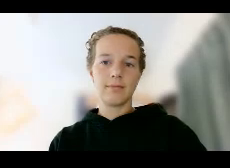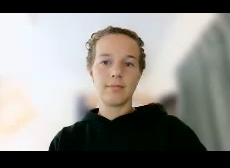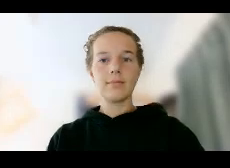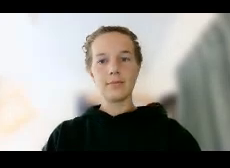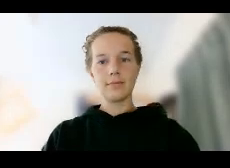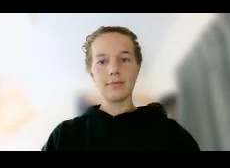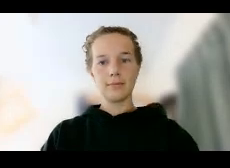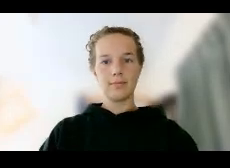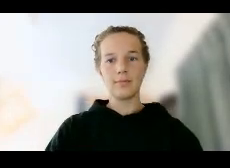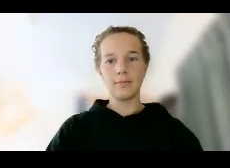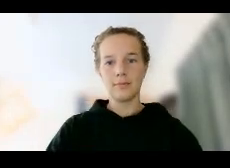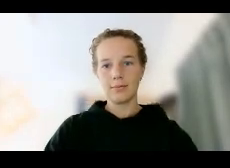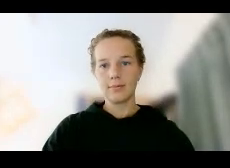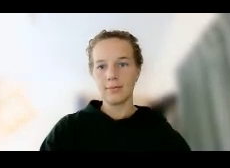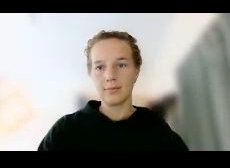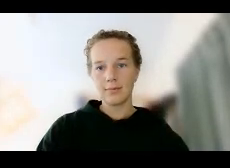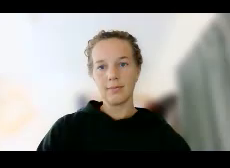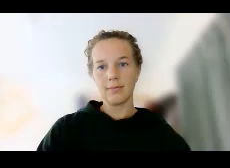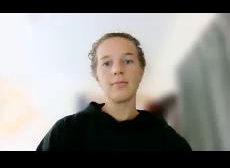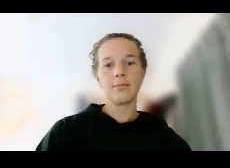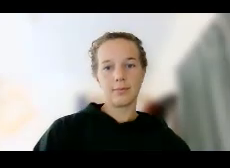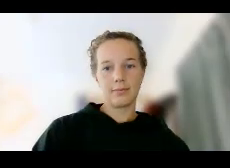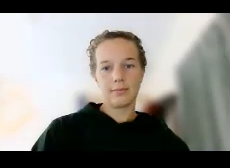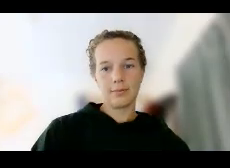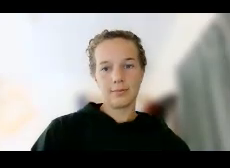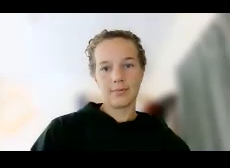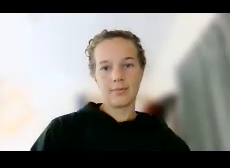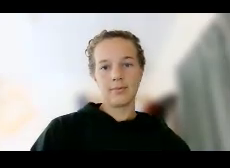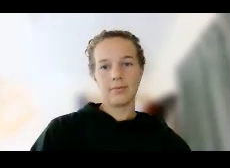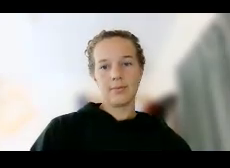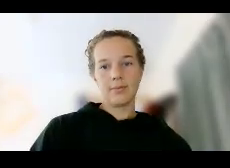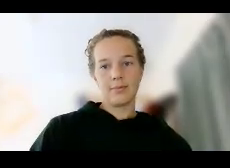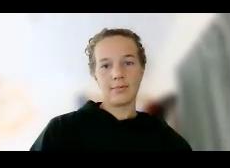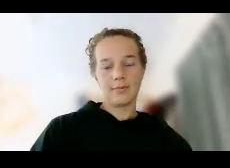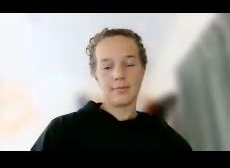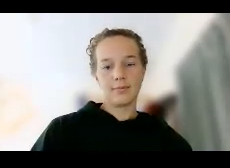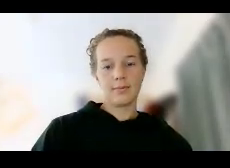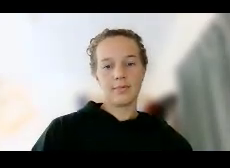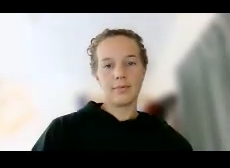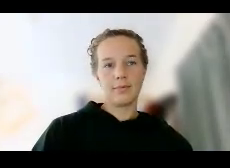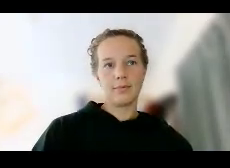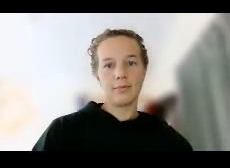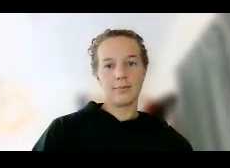are available to decision makers and managers. And that way, development in